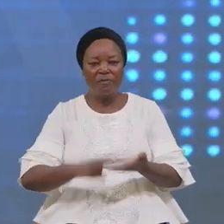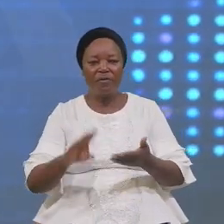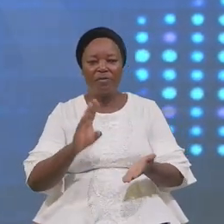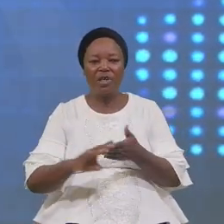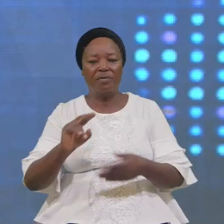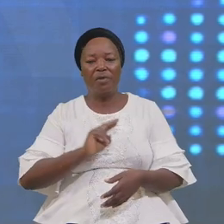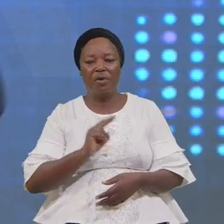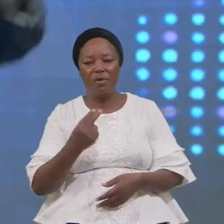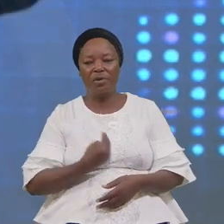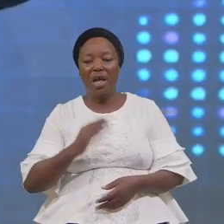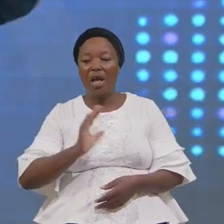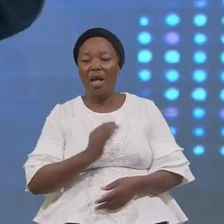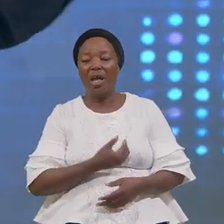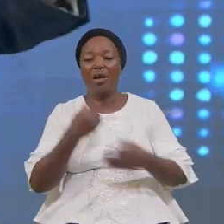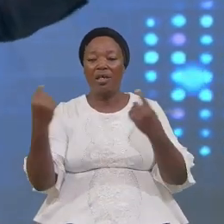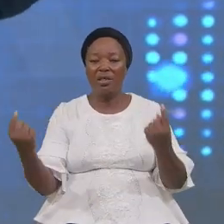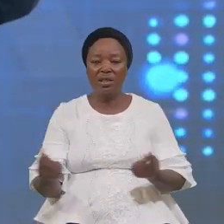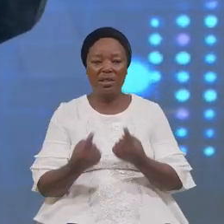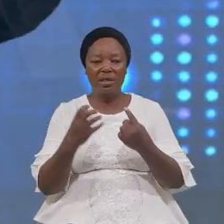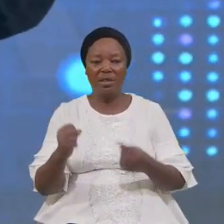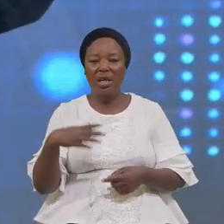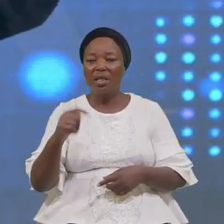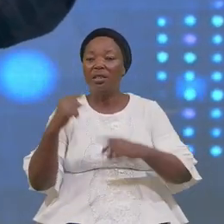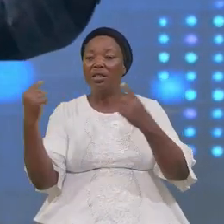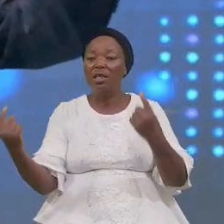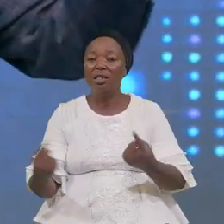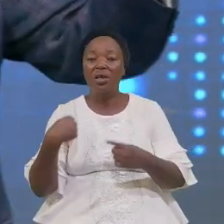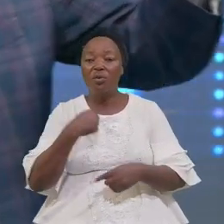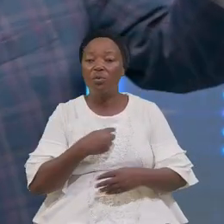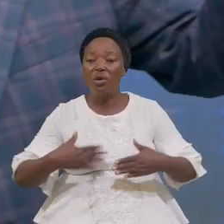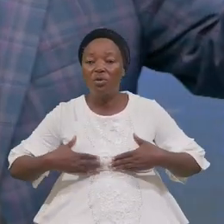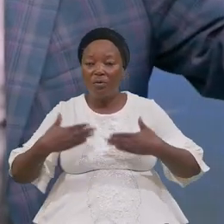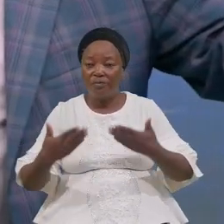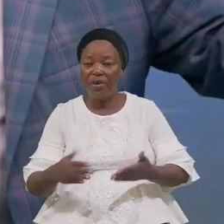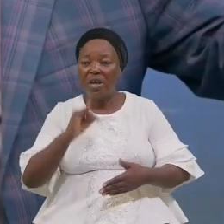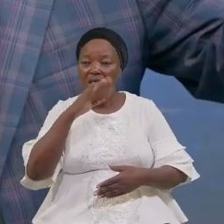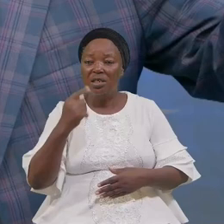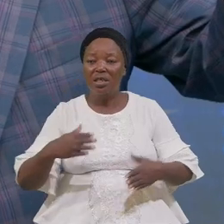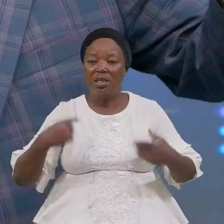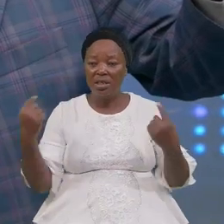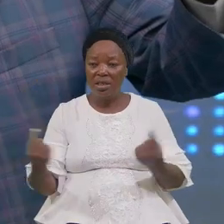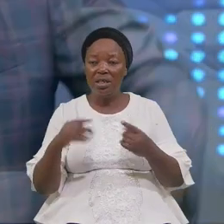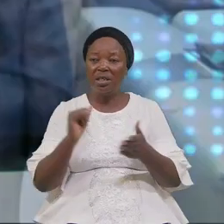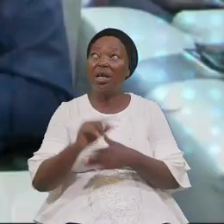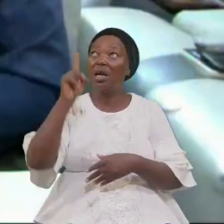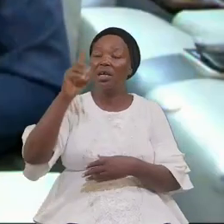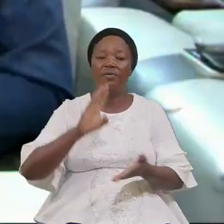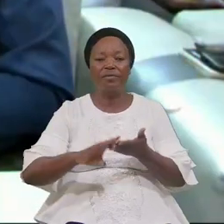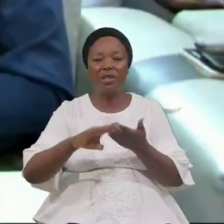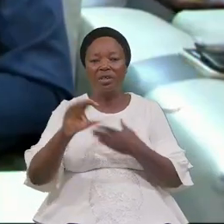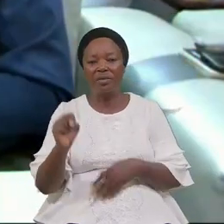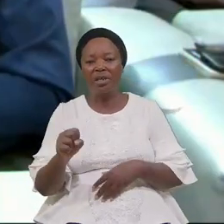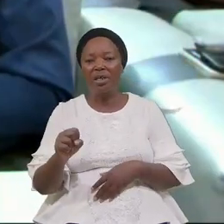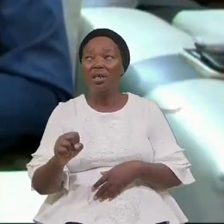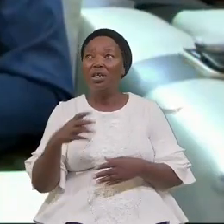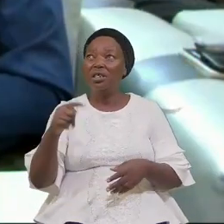us our sins. The sin we confess is the sin he forgives. If the sin